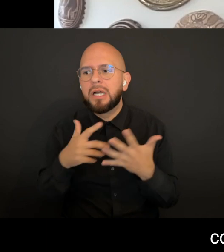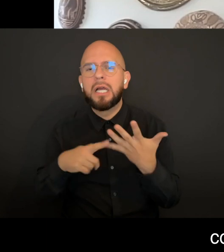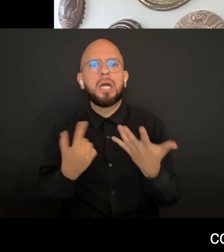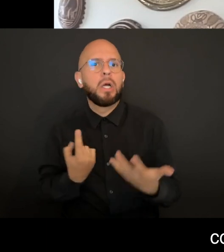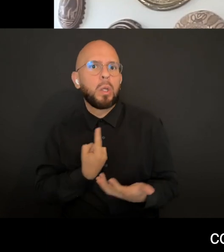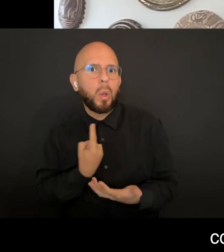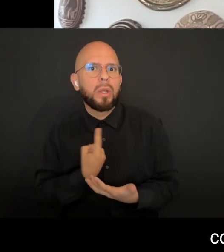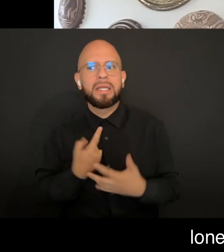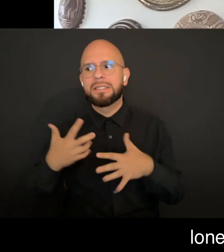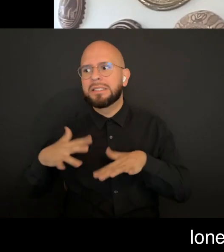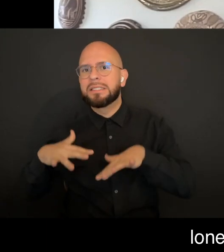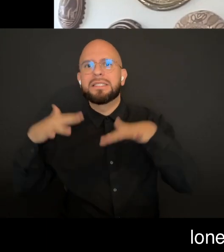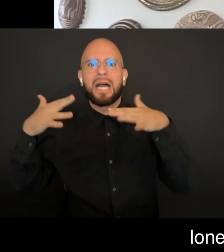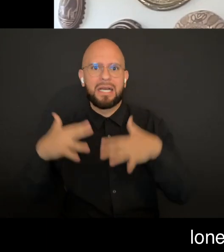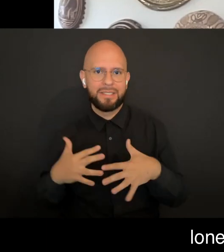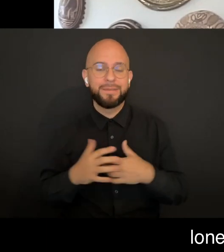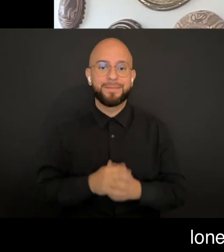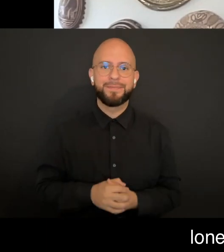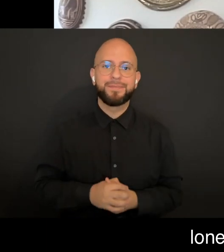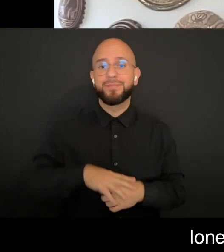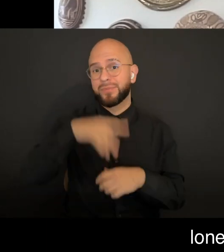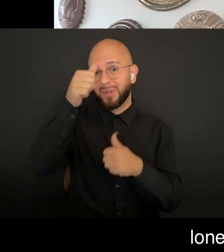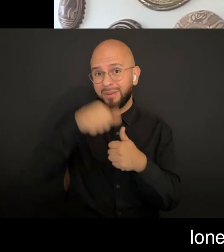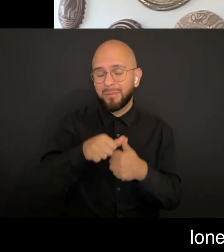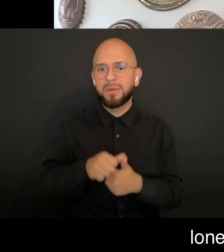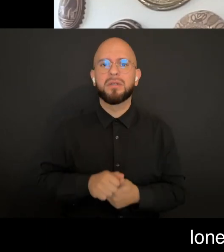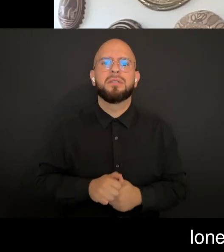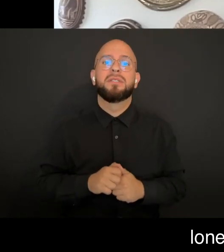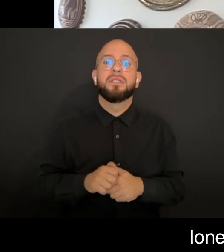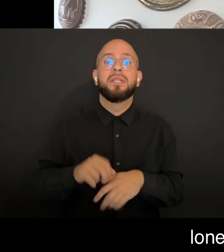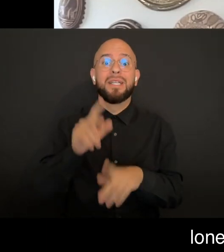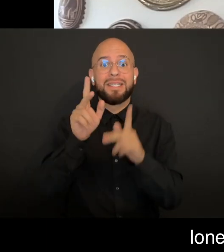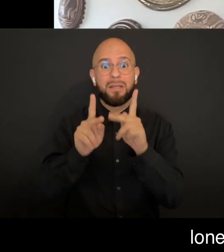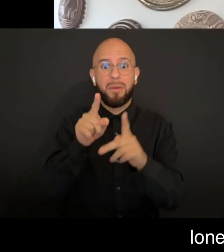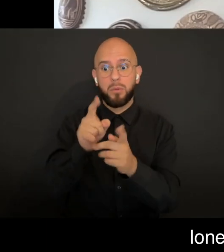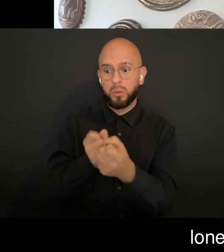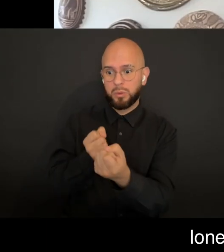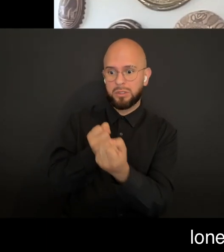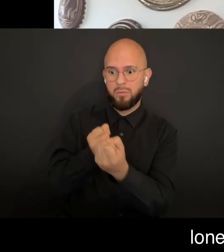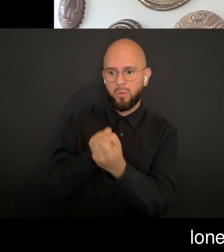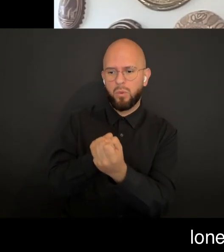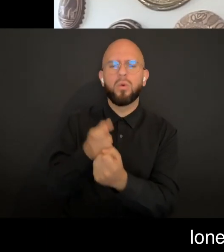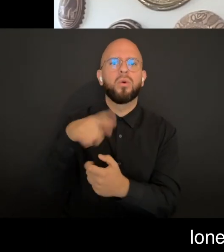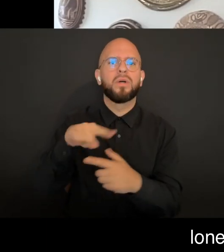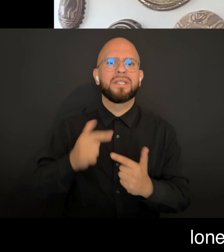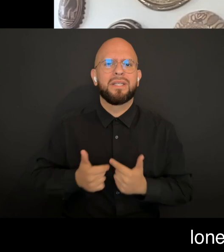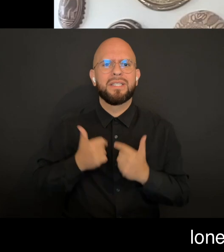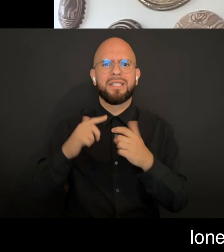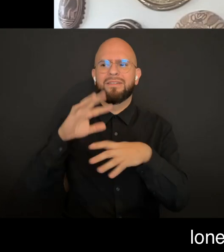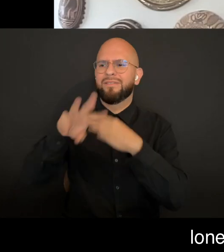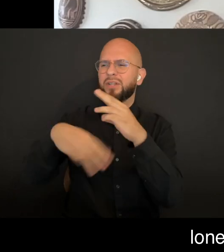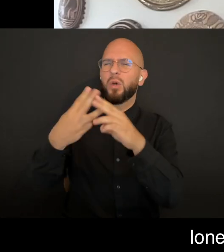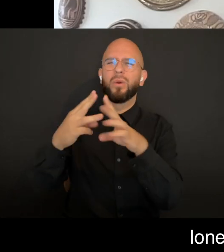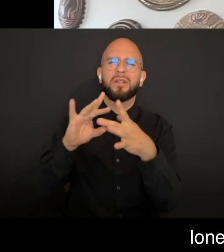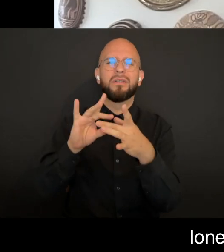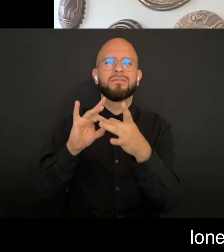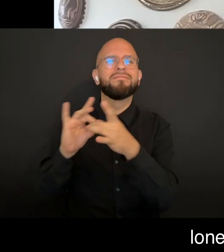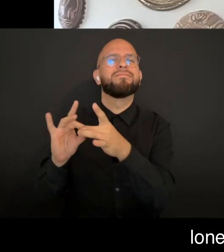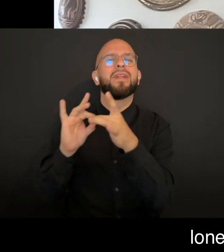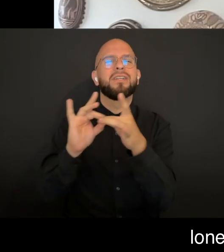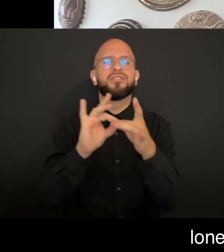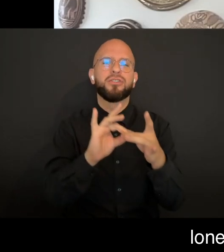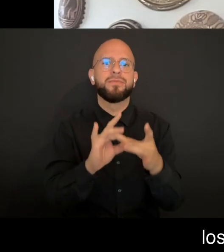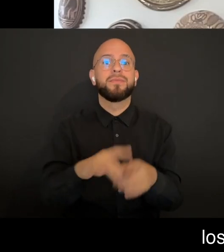guilt, fear, loneliness, and anxiety. Remember, the people you support live in a world of